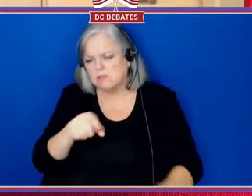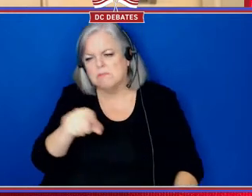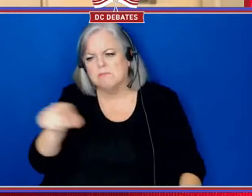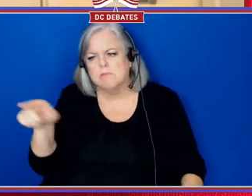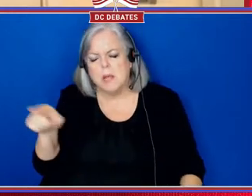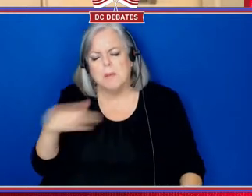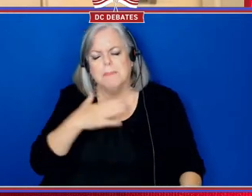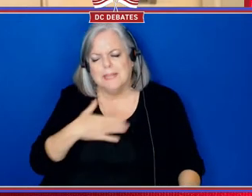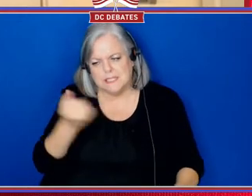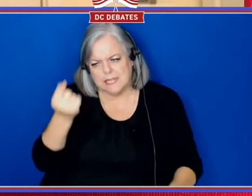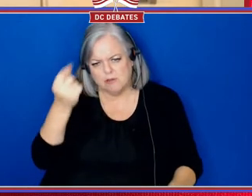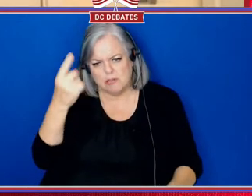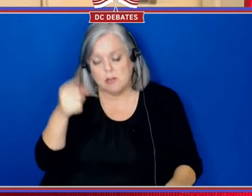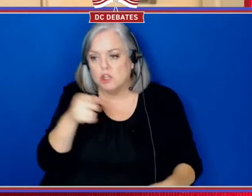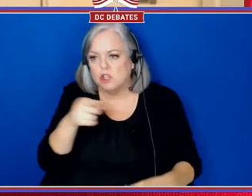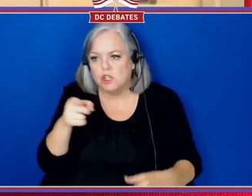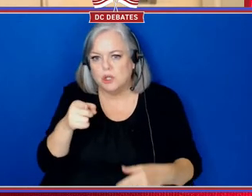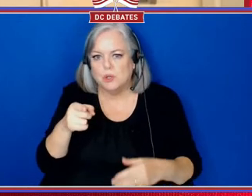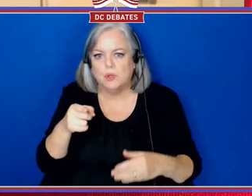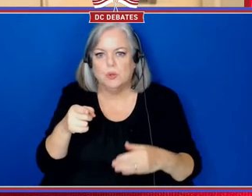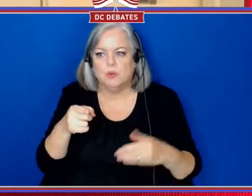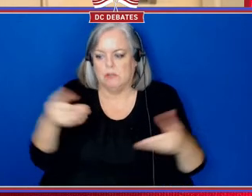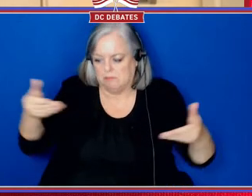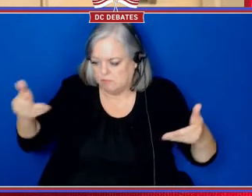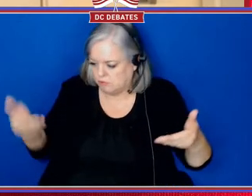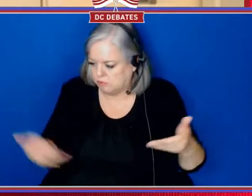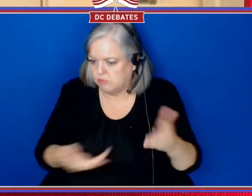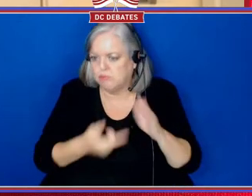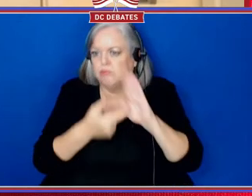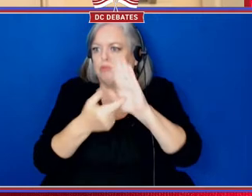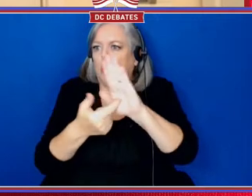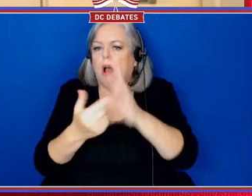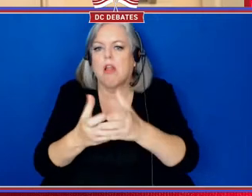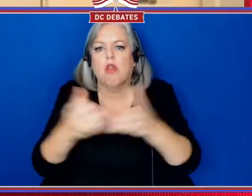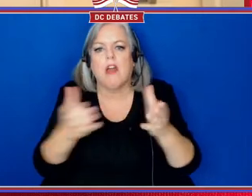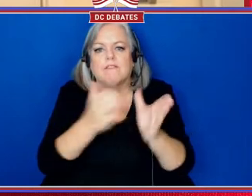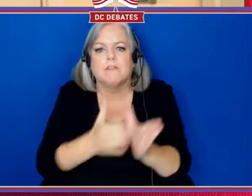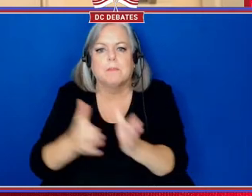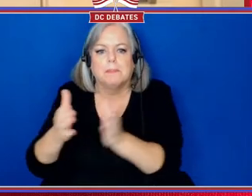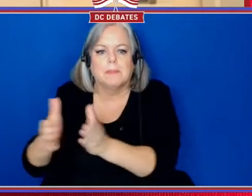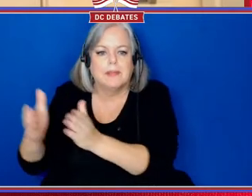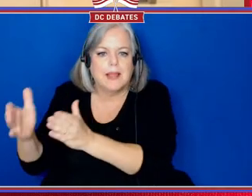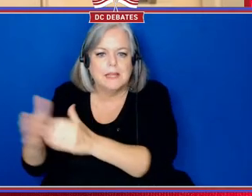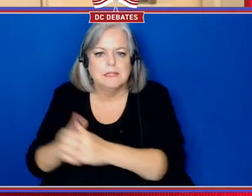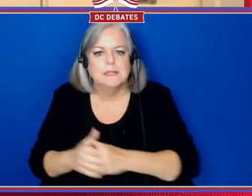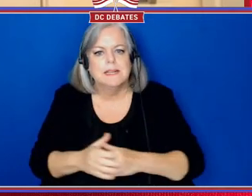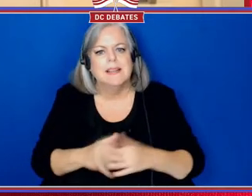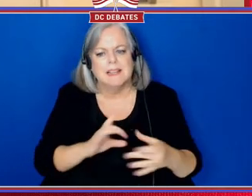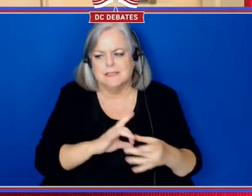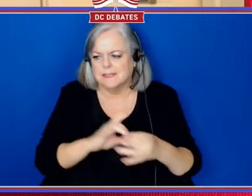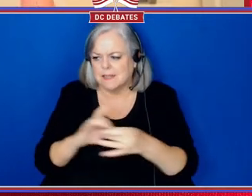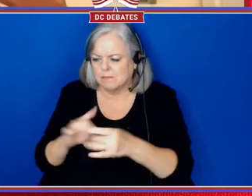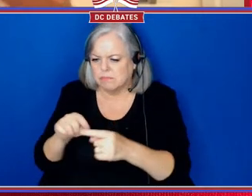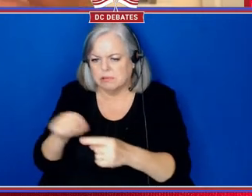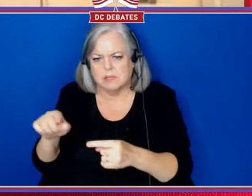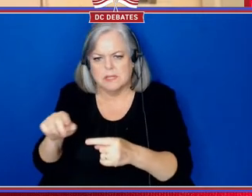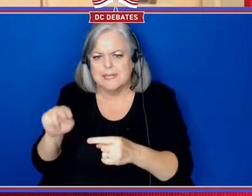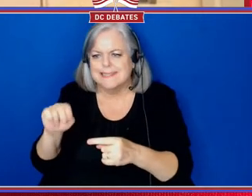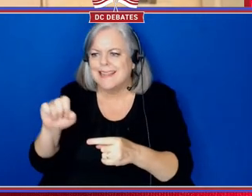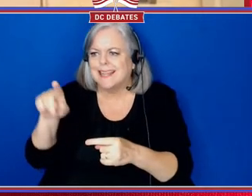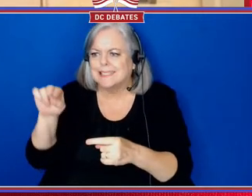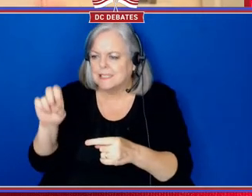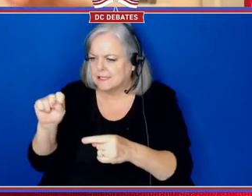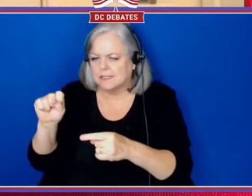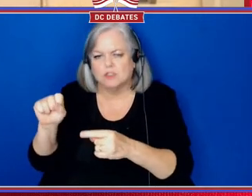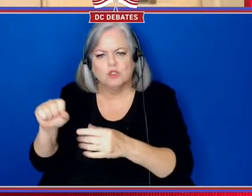lot of plans being introduced that have some attenuated nexus to crime or the reduction of crime. But you need to